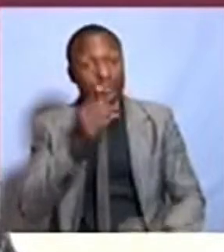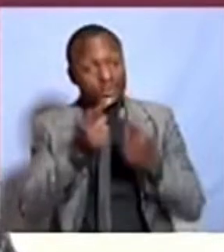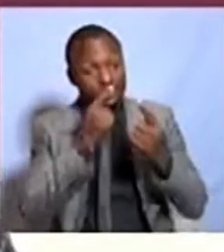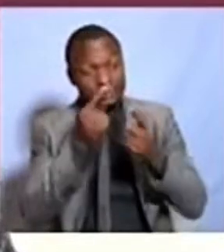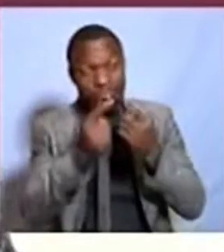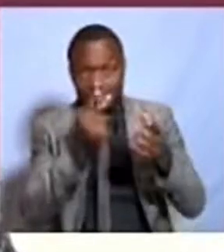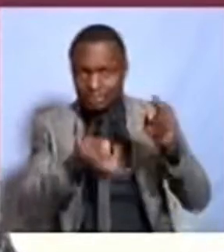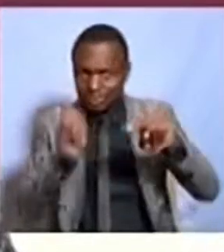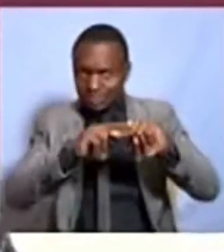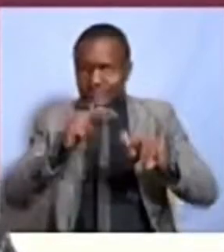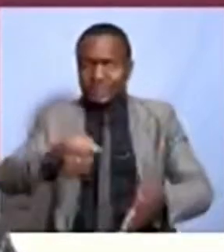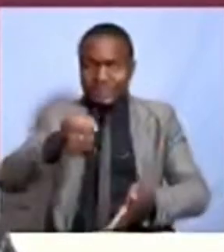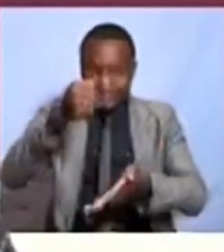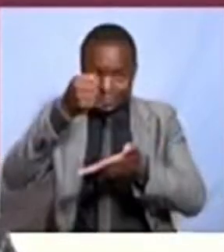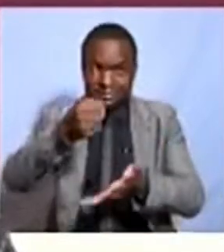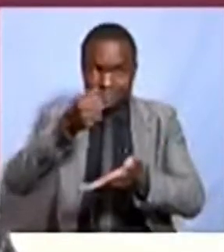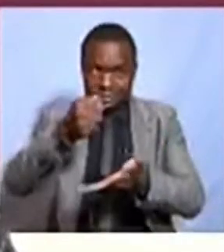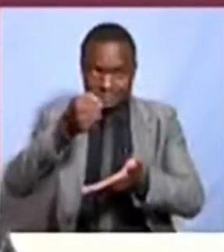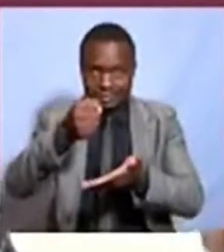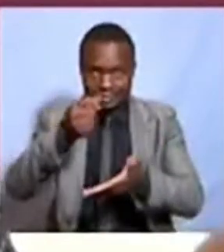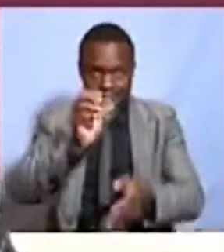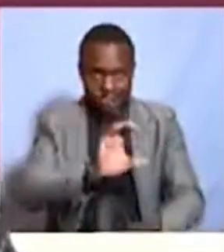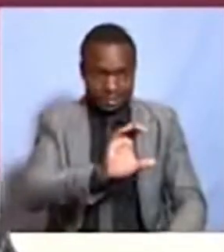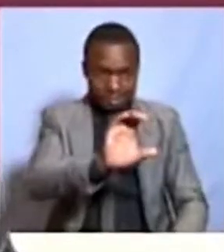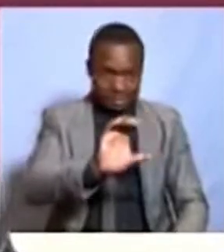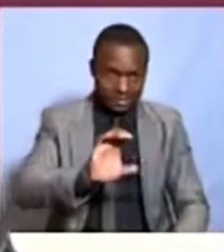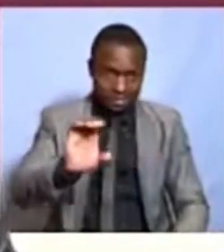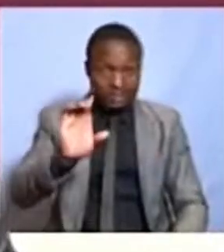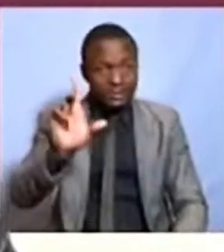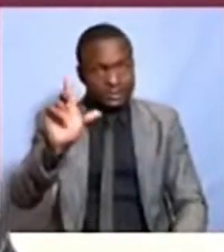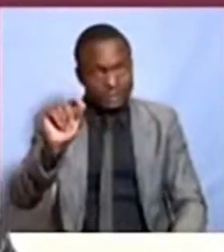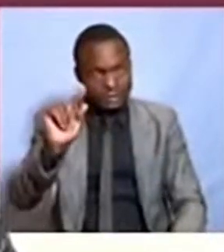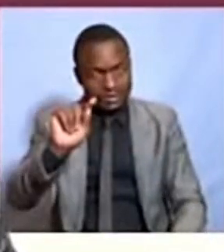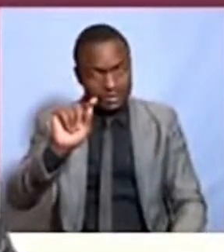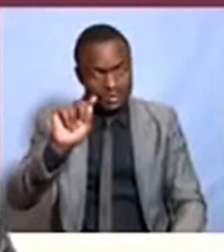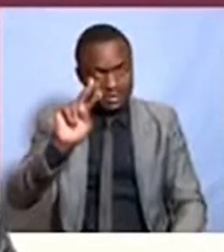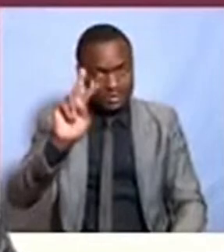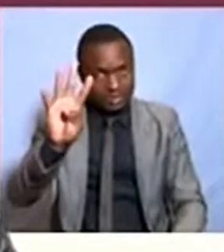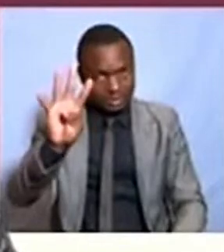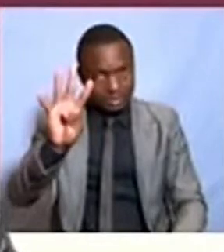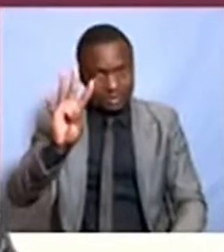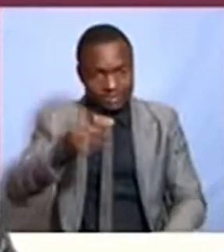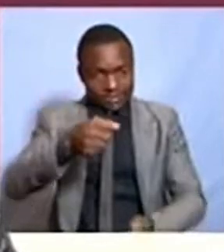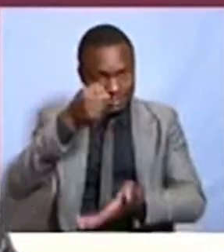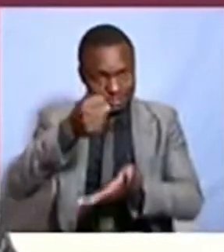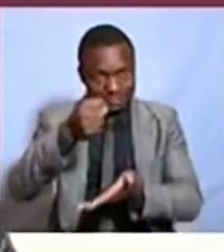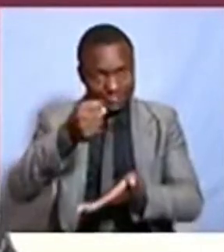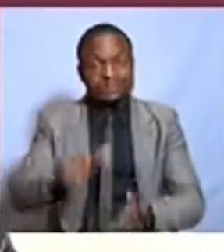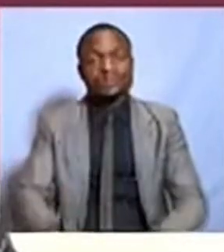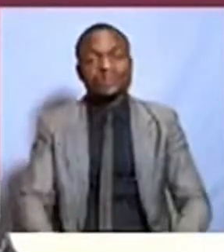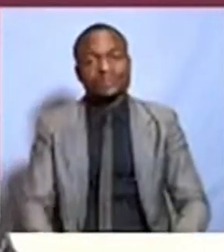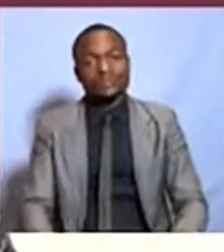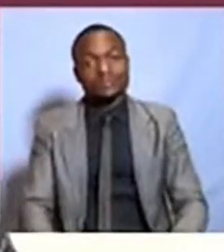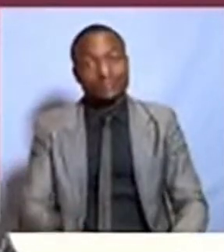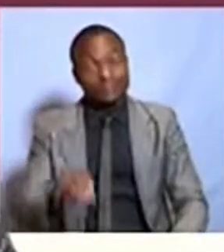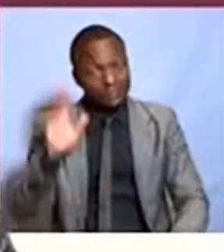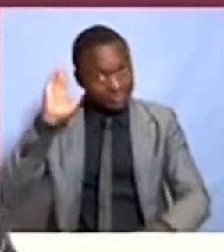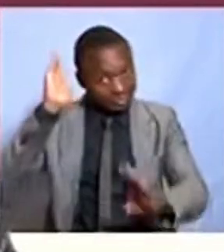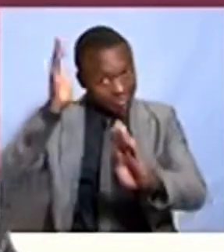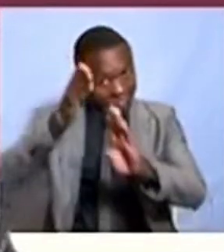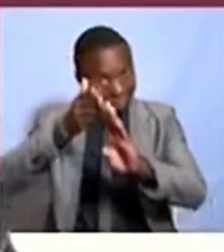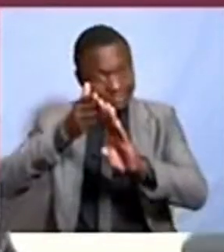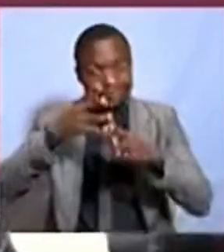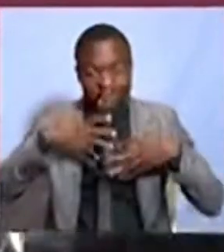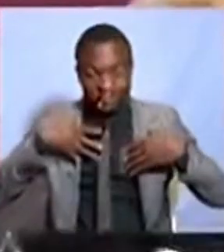the increase in budget allocation for the proposed 2024 budget. So I'll go straight into the